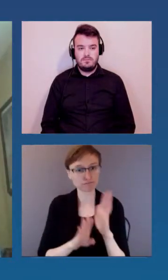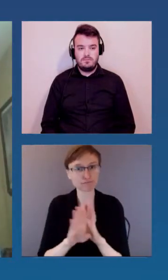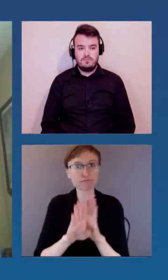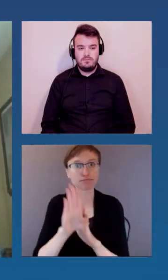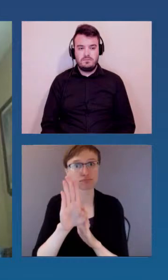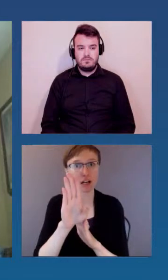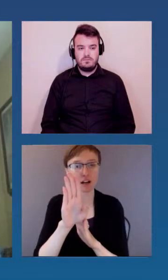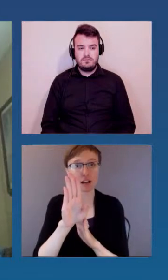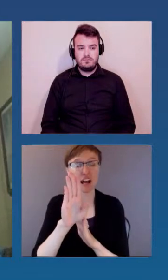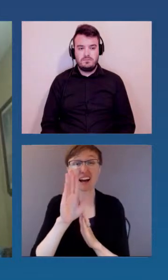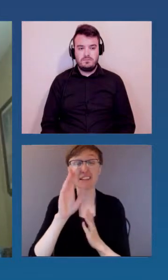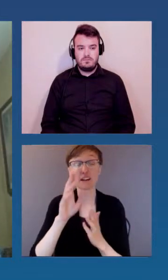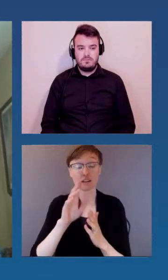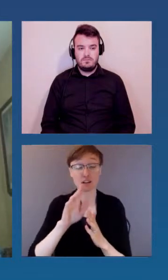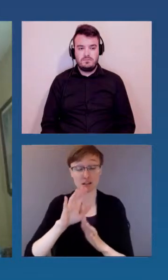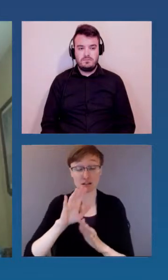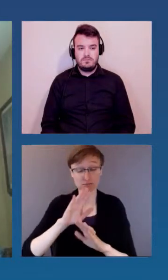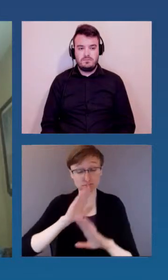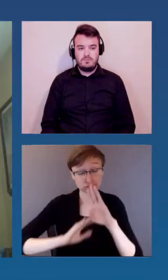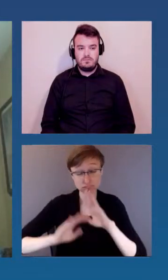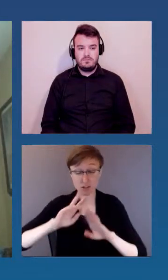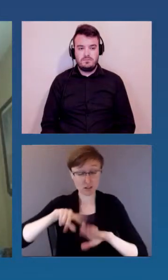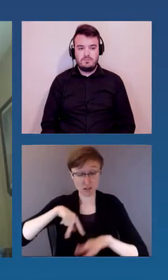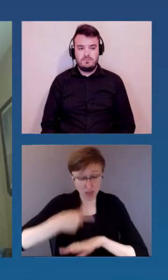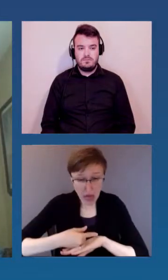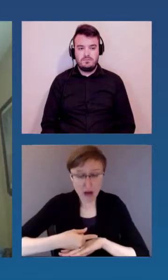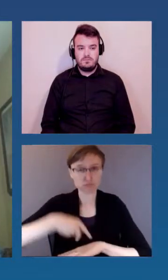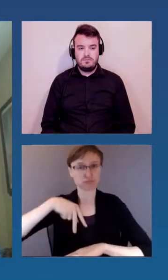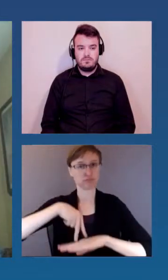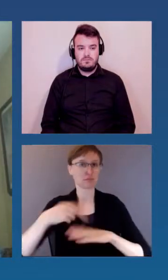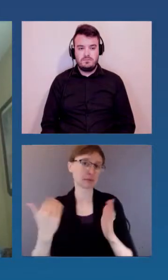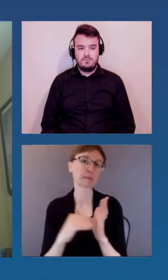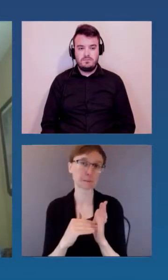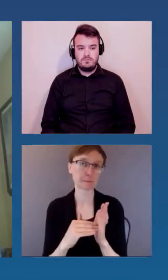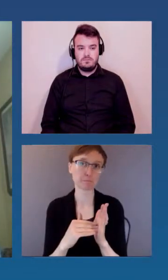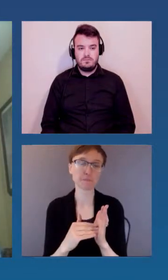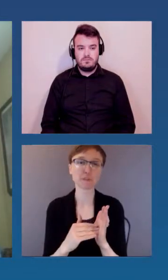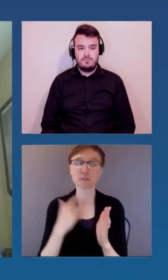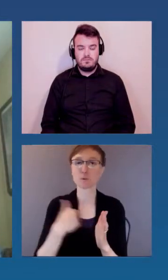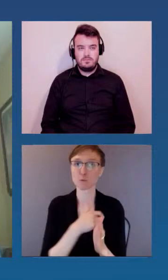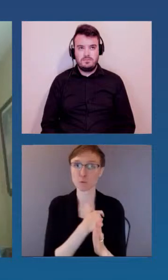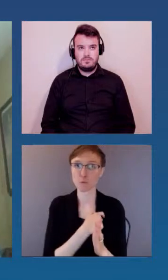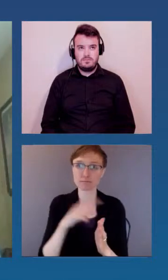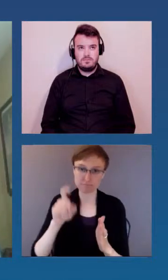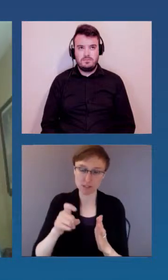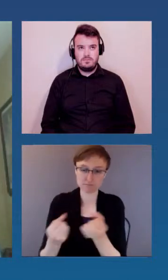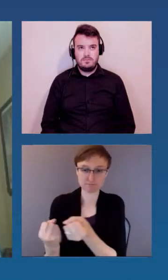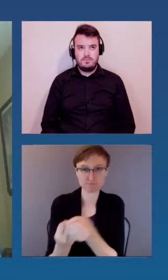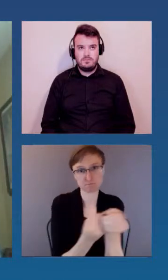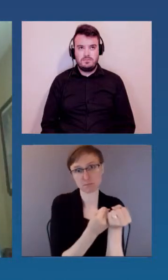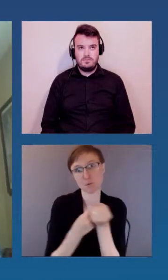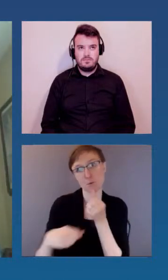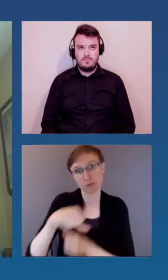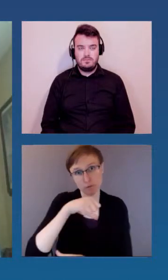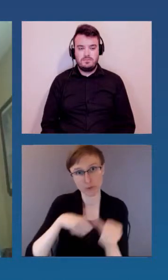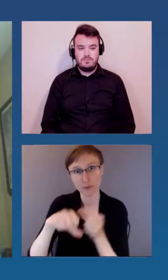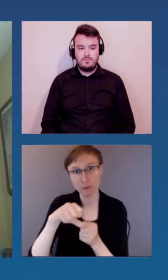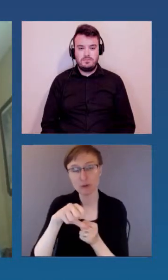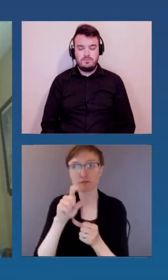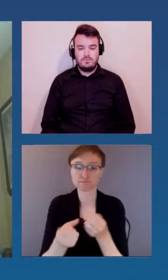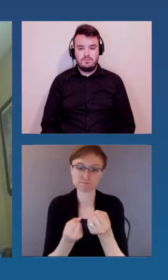practice physical distancing and wear a mask. We must continue to be vigilant. COVID-19 is present in the Ottawa region,